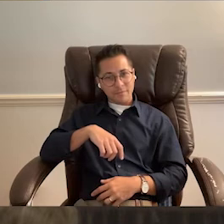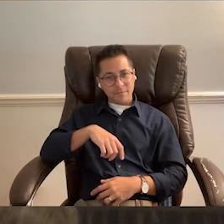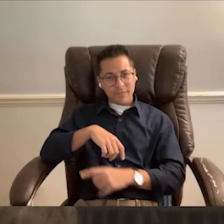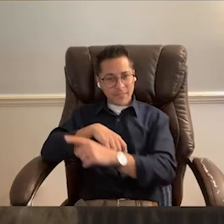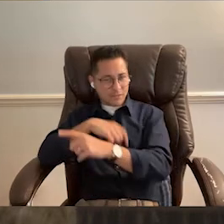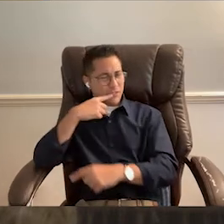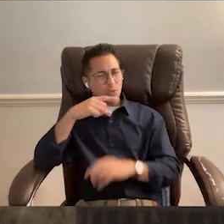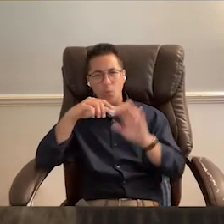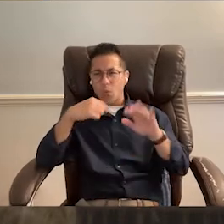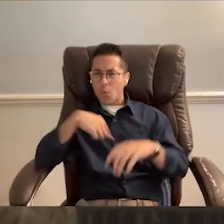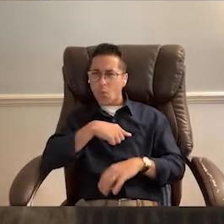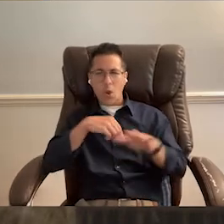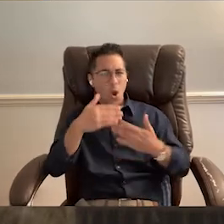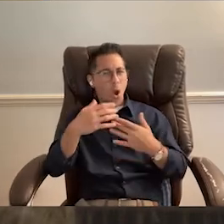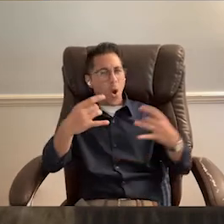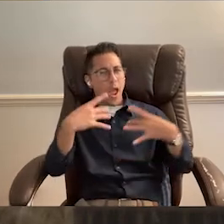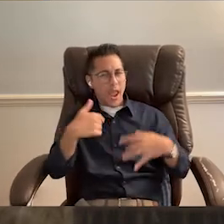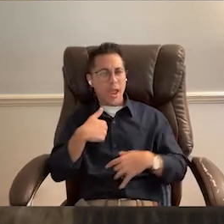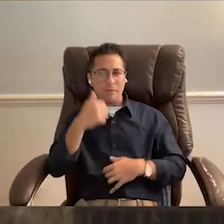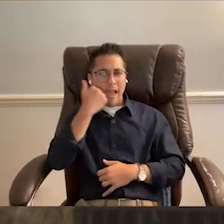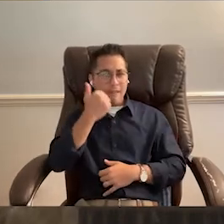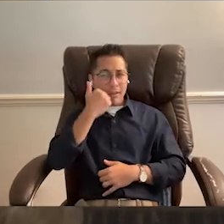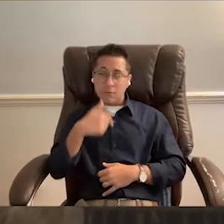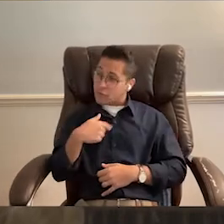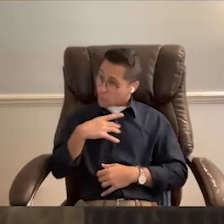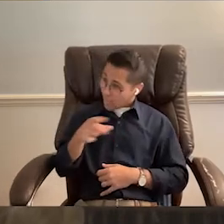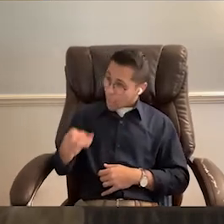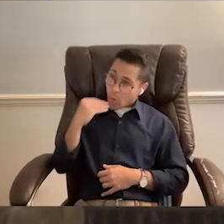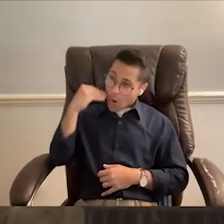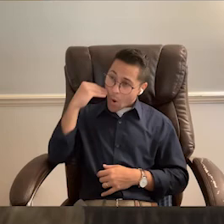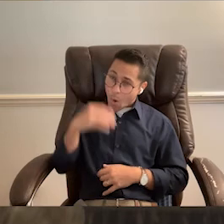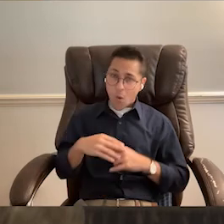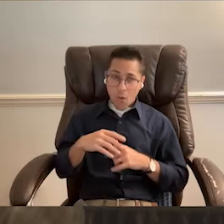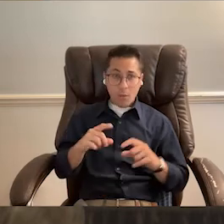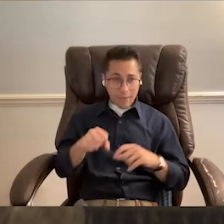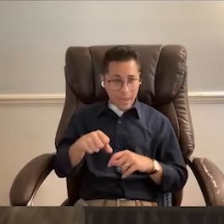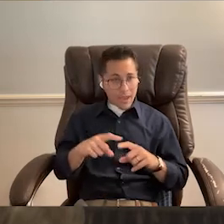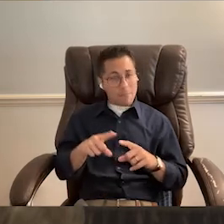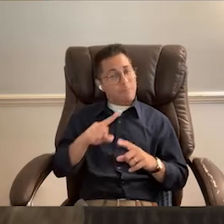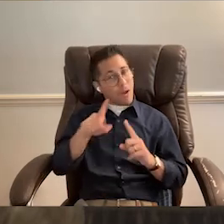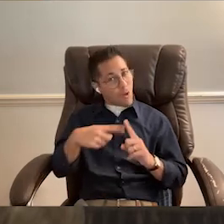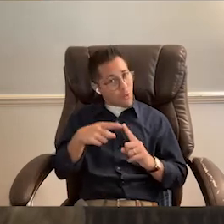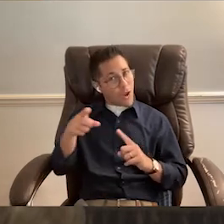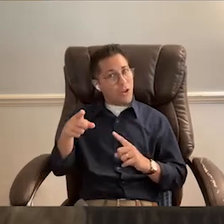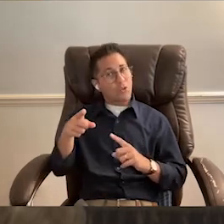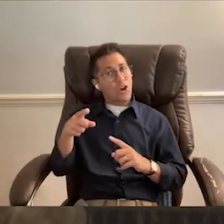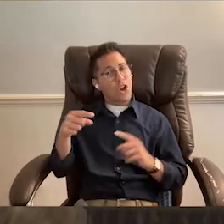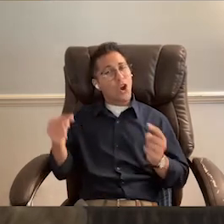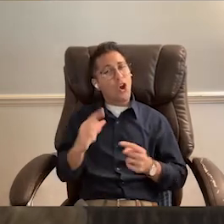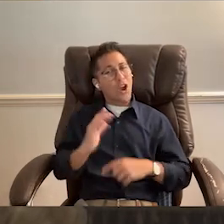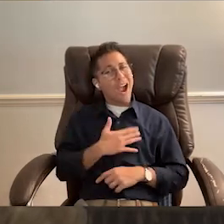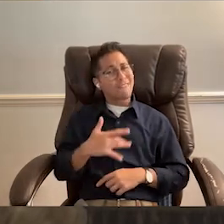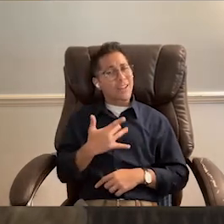the hormones come Yeah. into play, but yeah. This one said we all hate him every day. Okay, right here, sir. Do we like